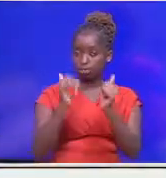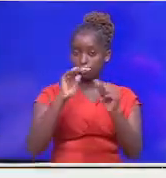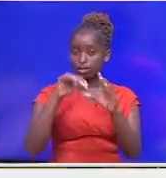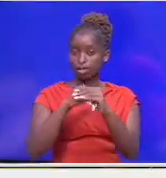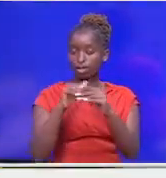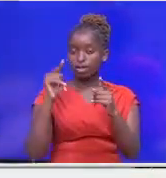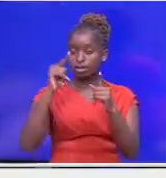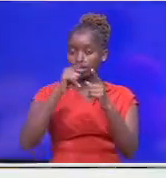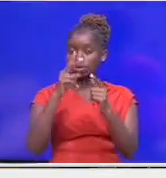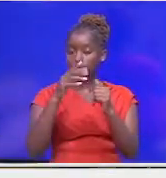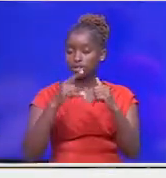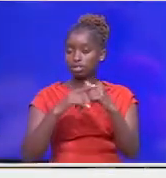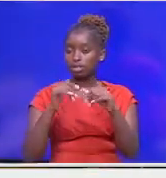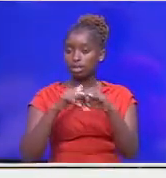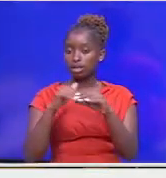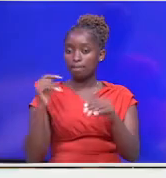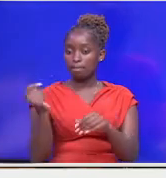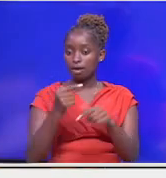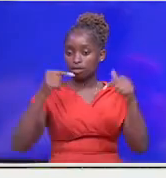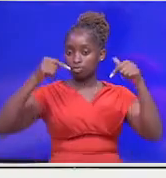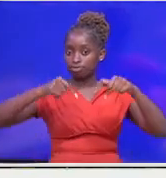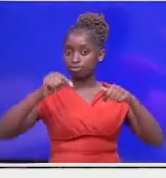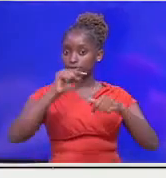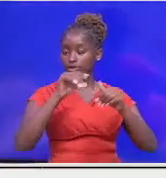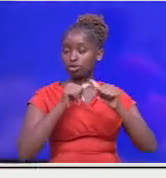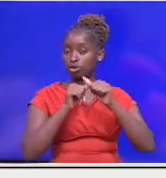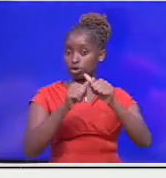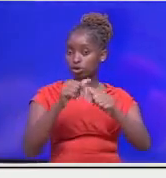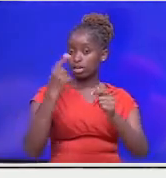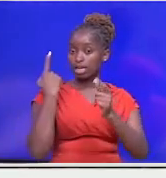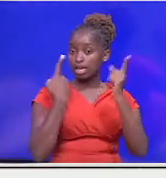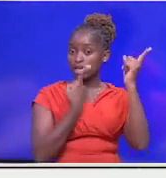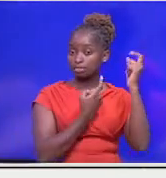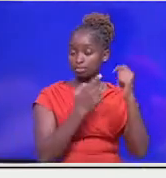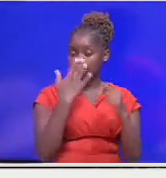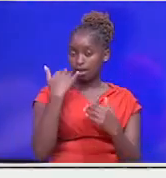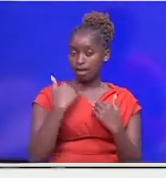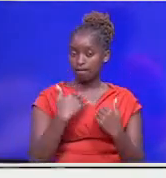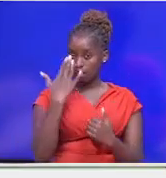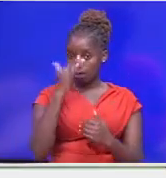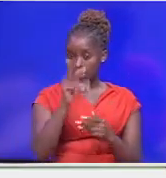huu, huku Kenya ikiwa na matarajio ya kutamba kwani wamejiandaa ipasavyo.